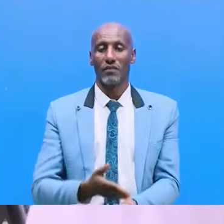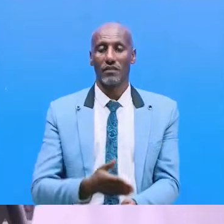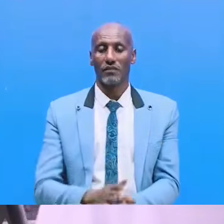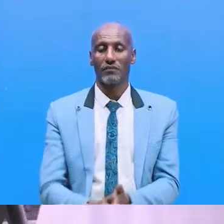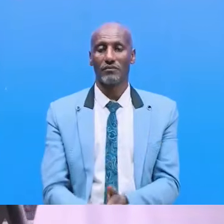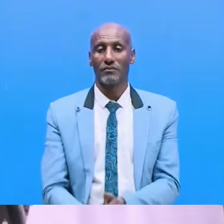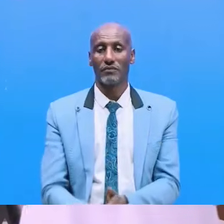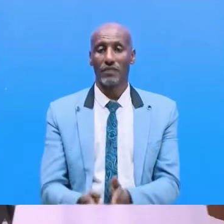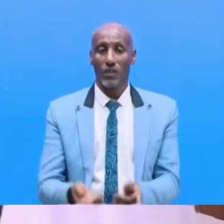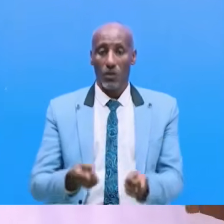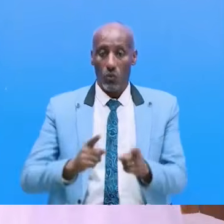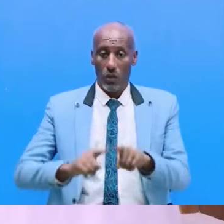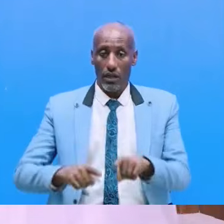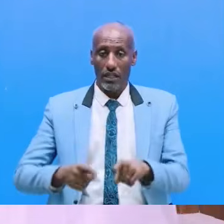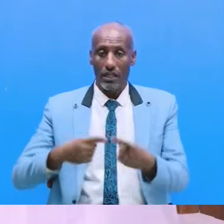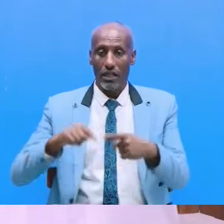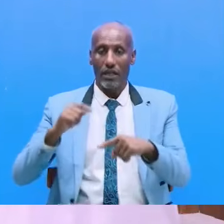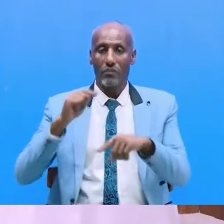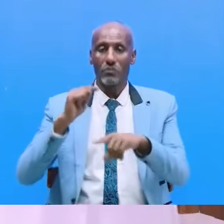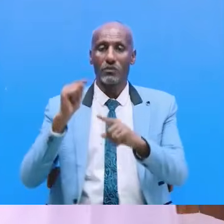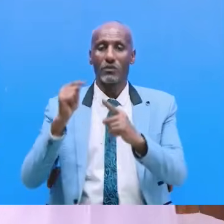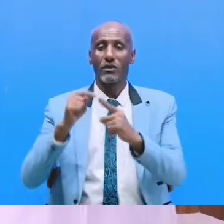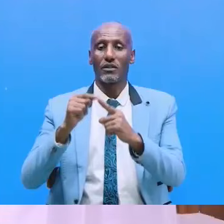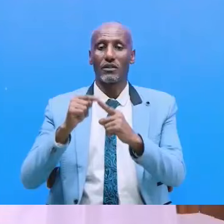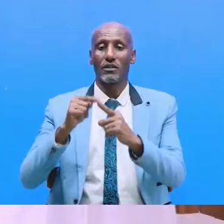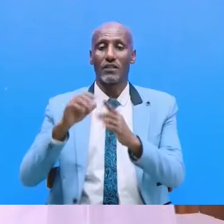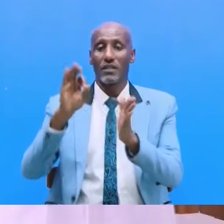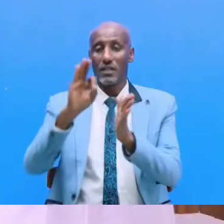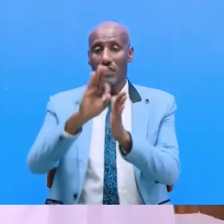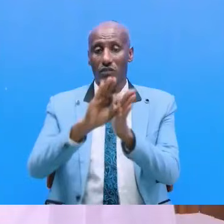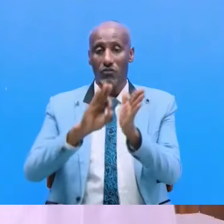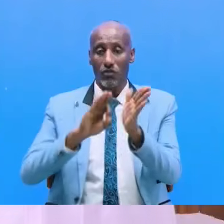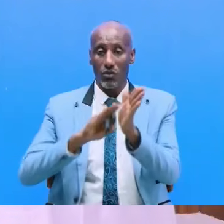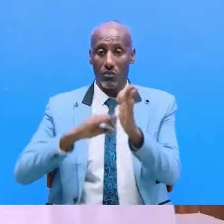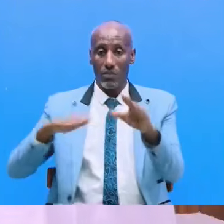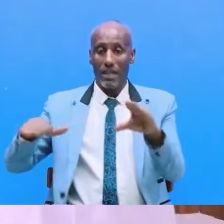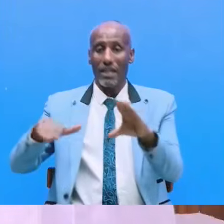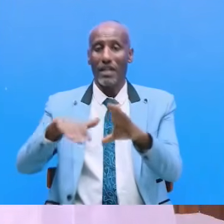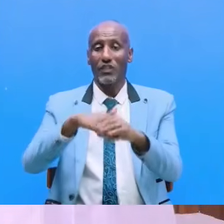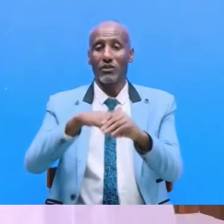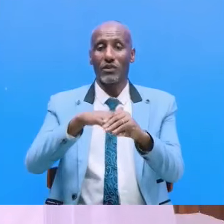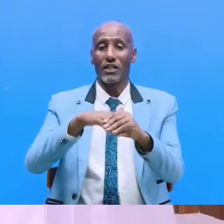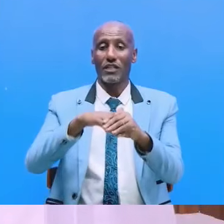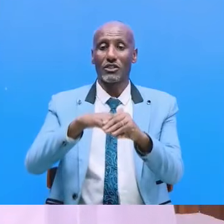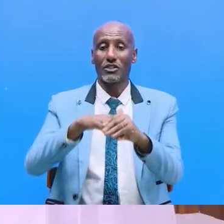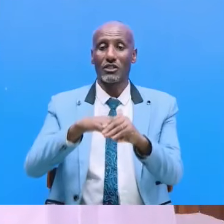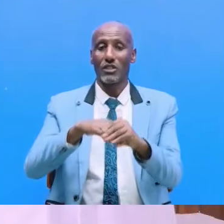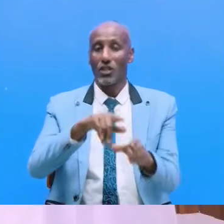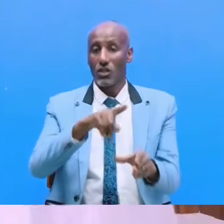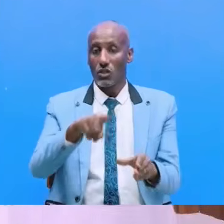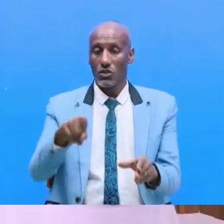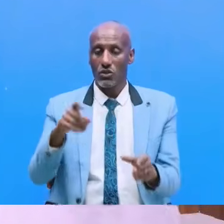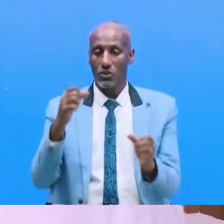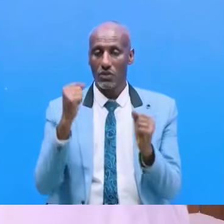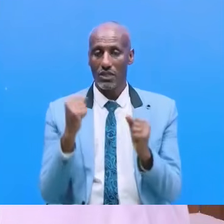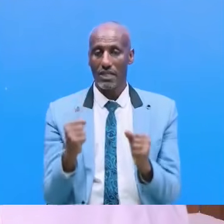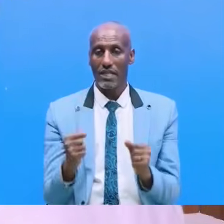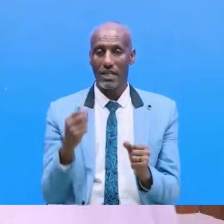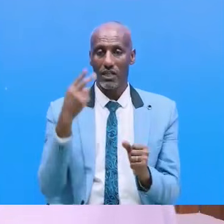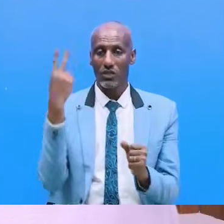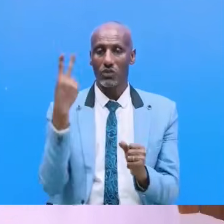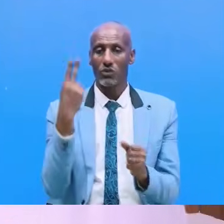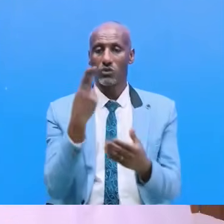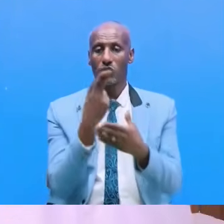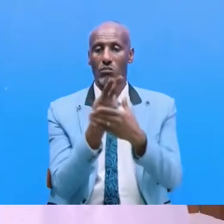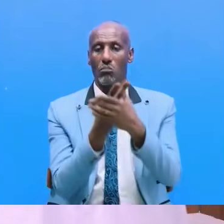myself. So when we come to formal introduction, you can use both of them. And also students,